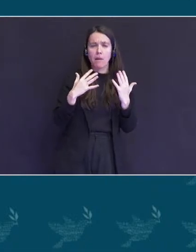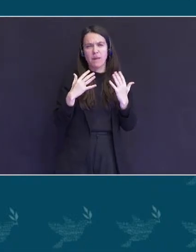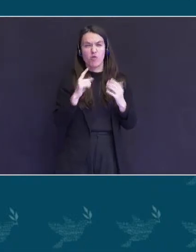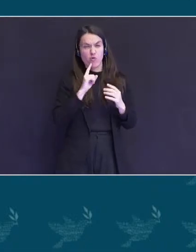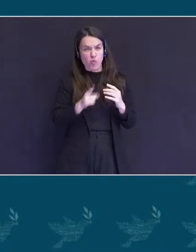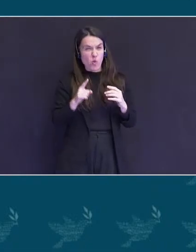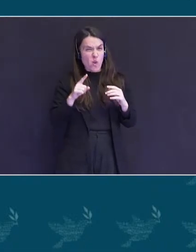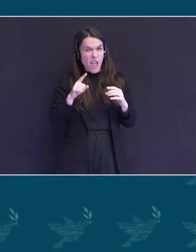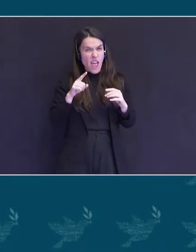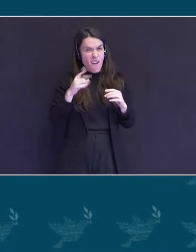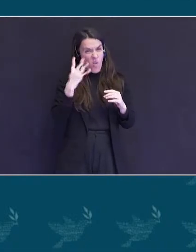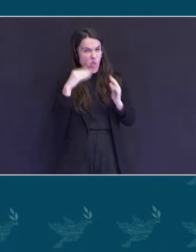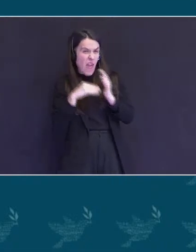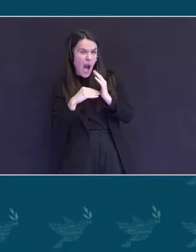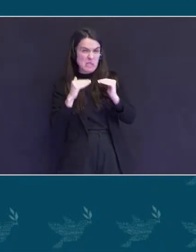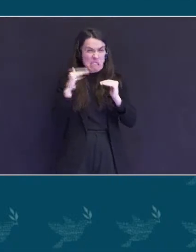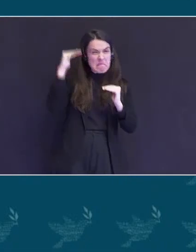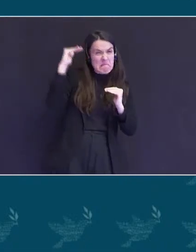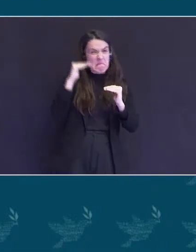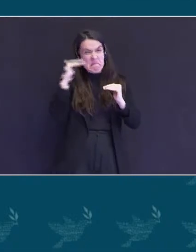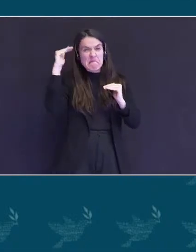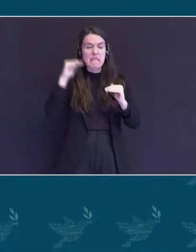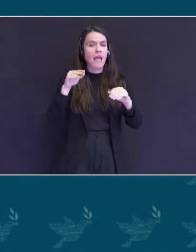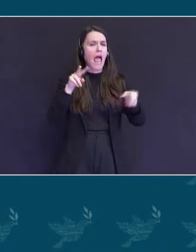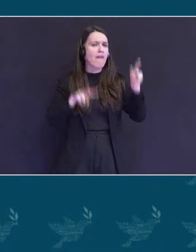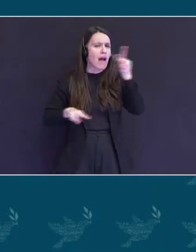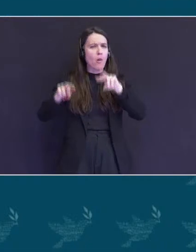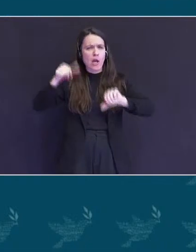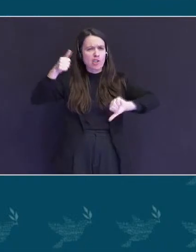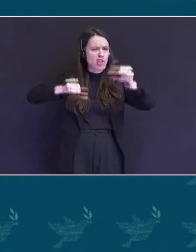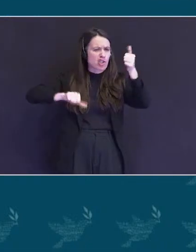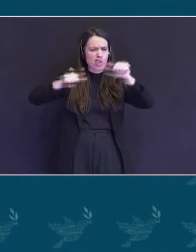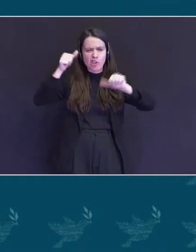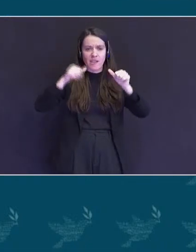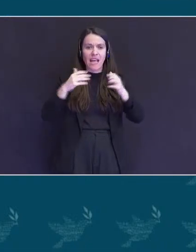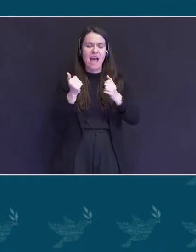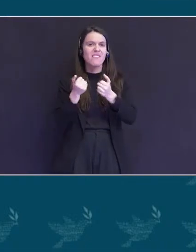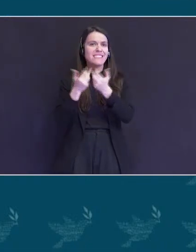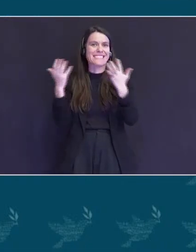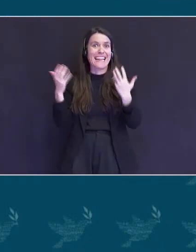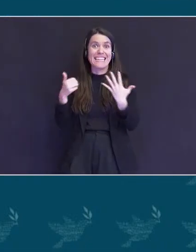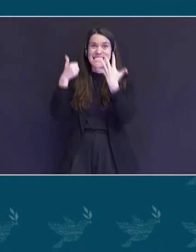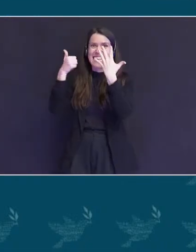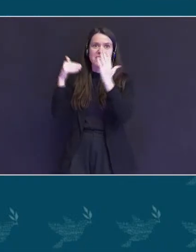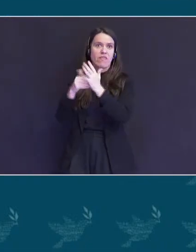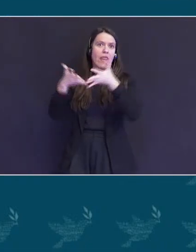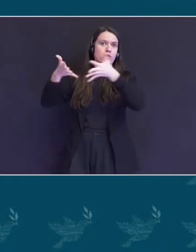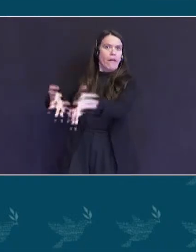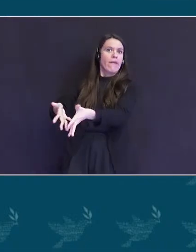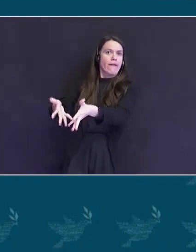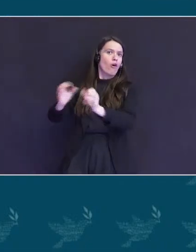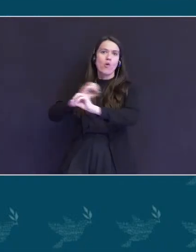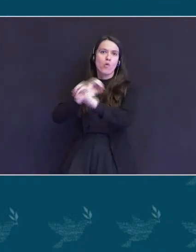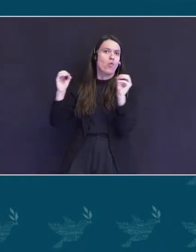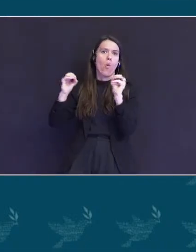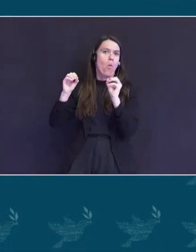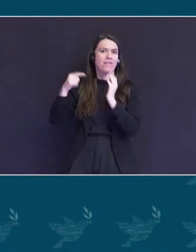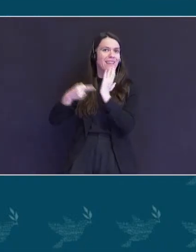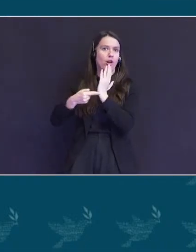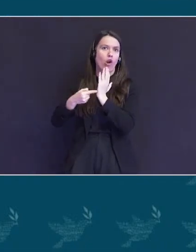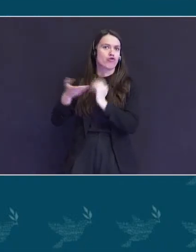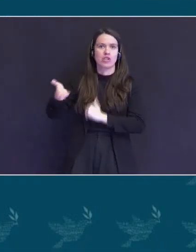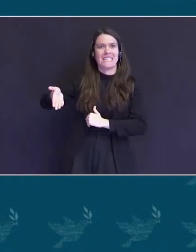done, and there are still 6,000 remain languages that are uncovered. And if you see that, if